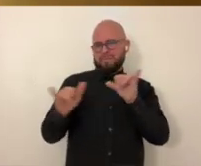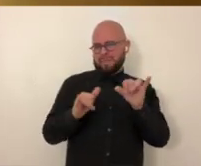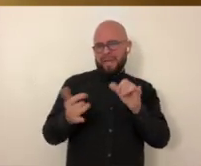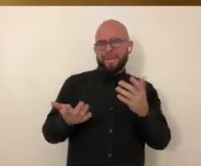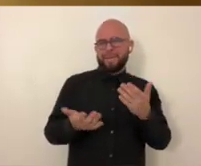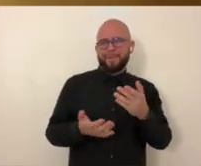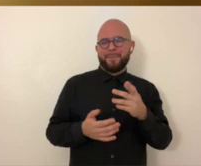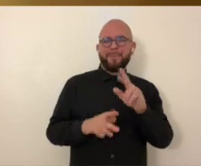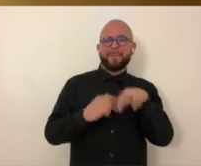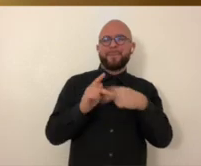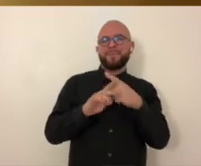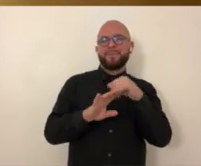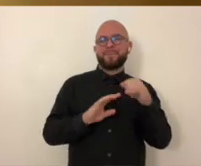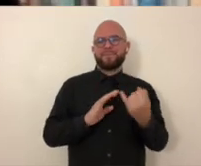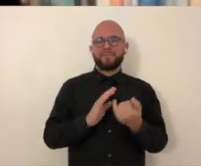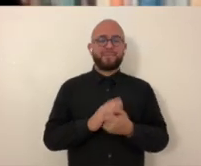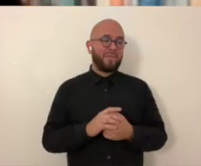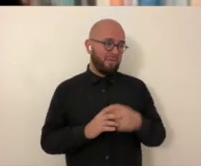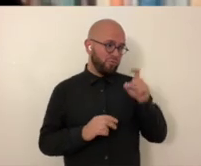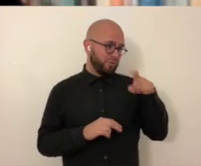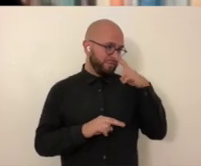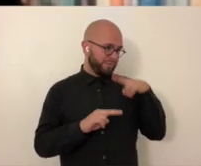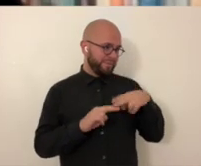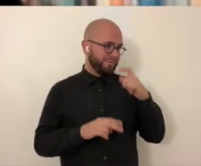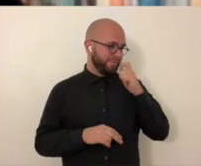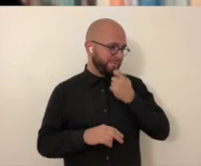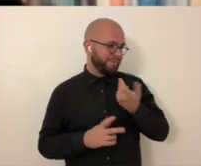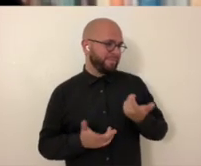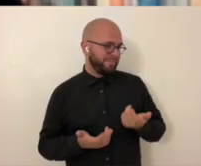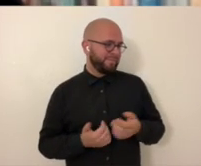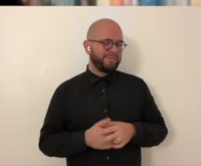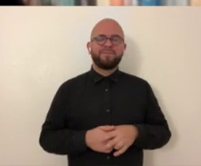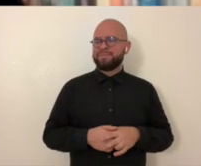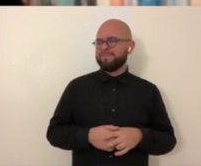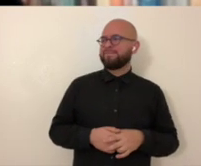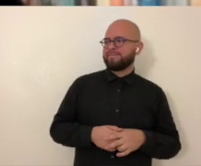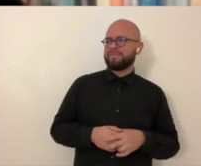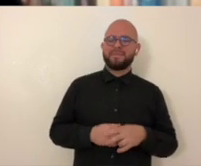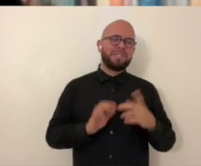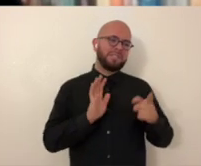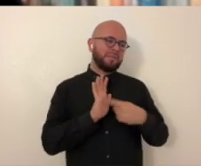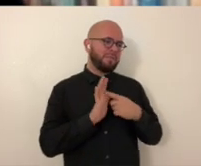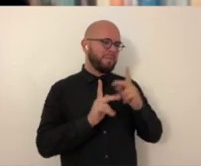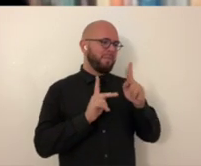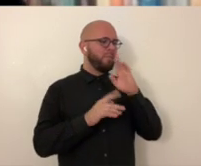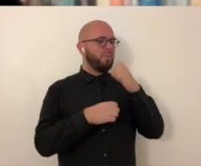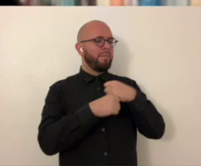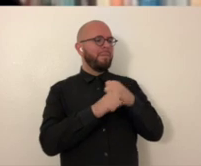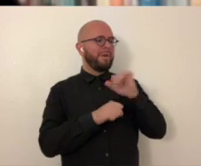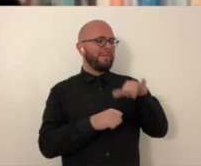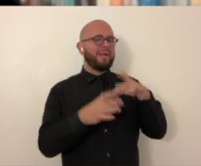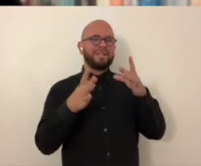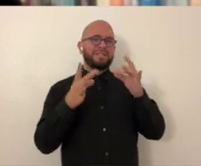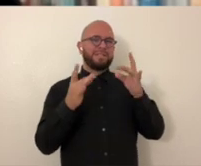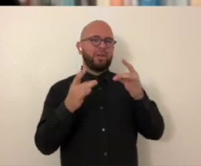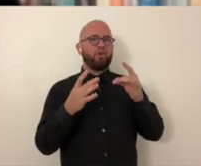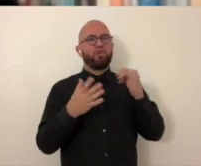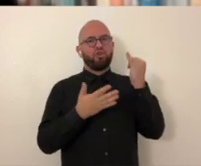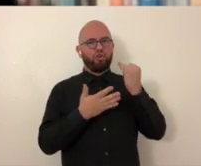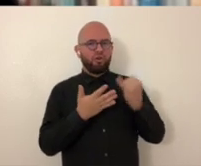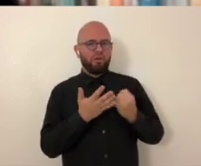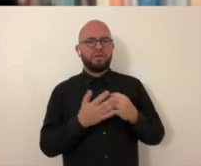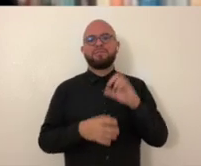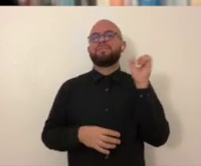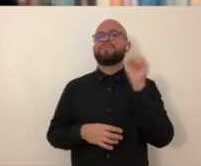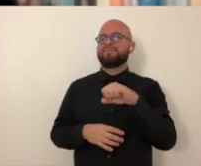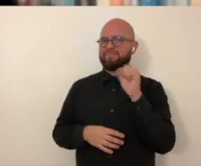something like that in the future. That should be really fun. Yeah. Very cool. Yeah, I know people sometimes who will do that as sticker